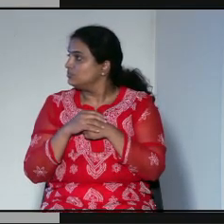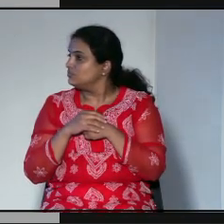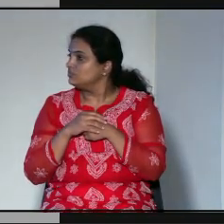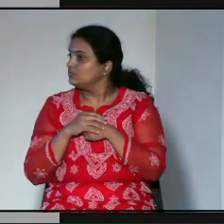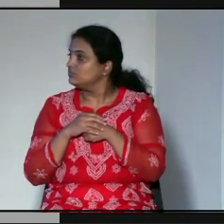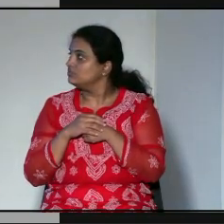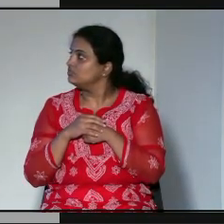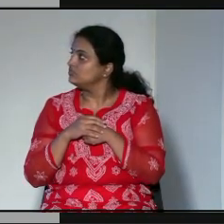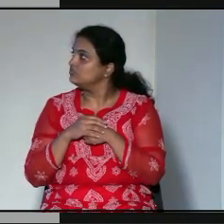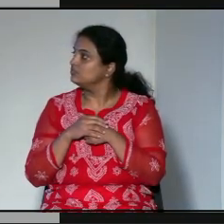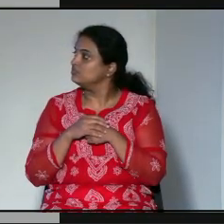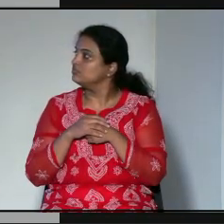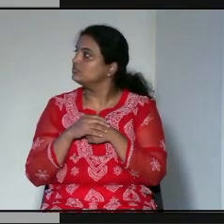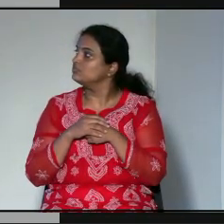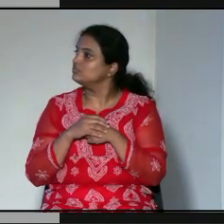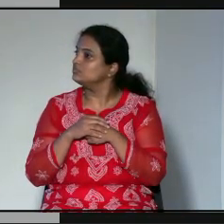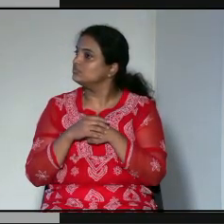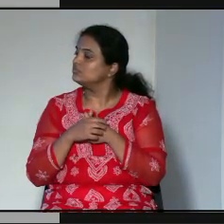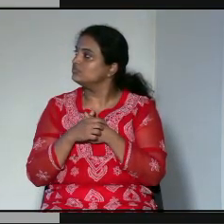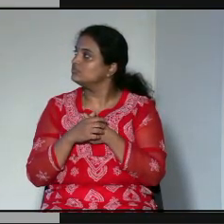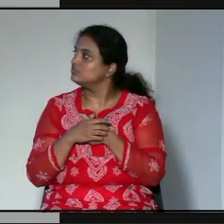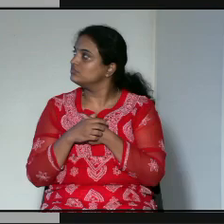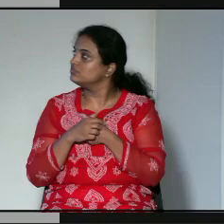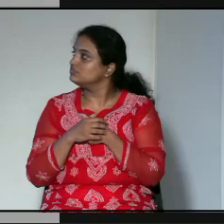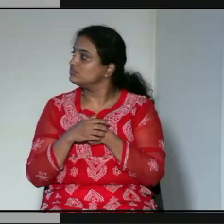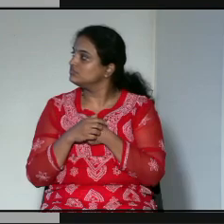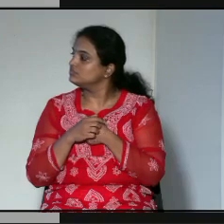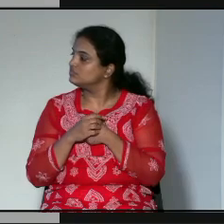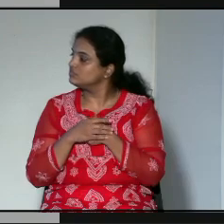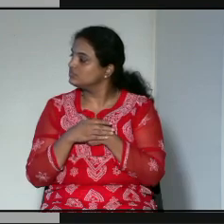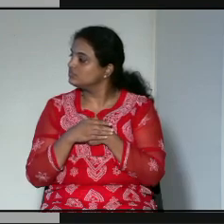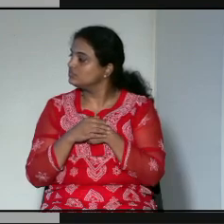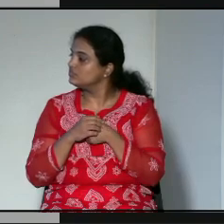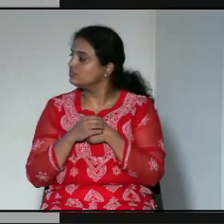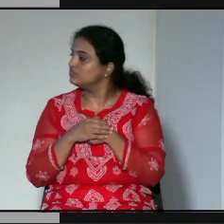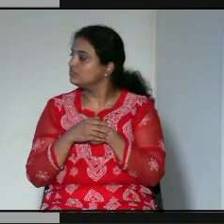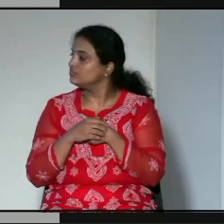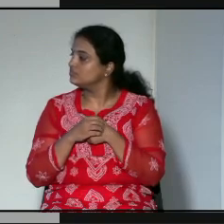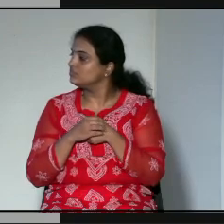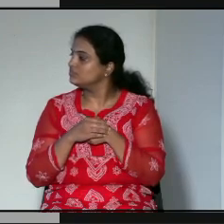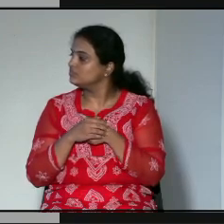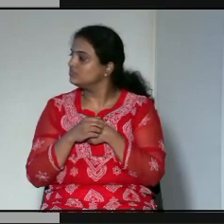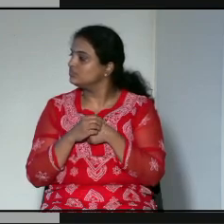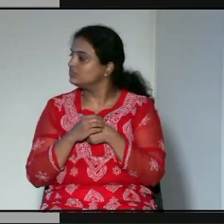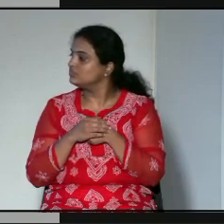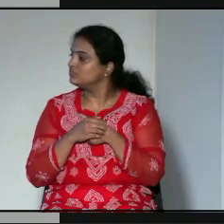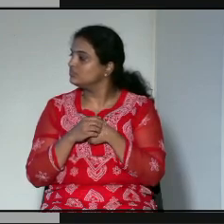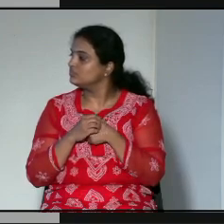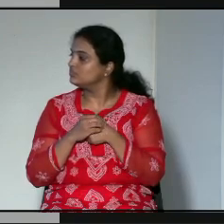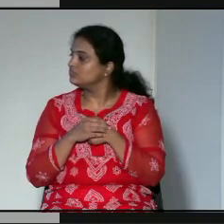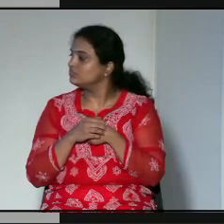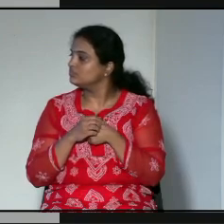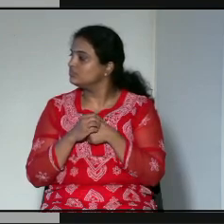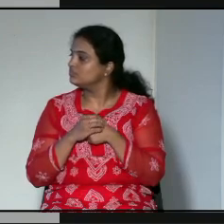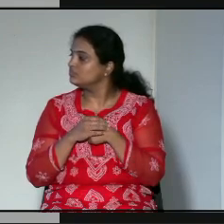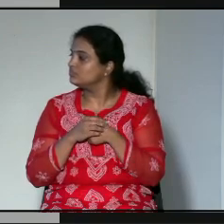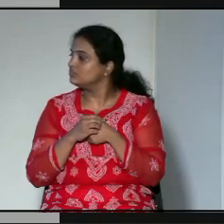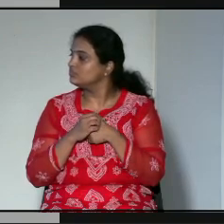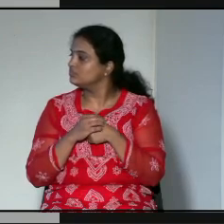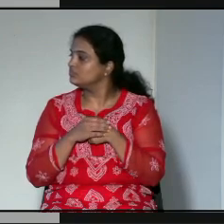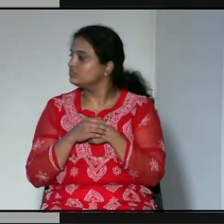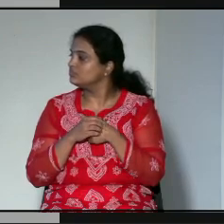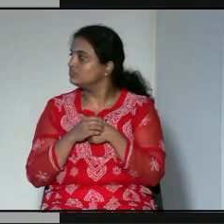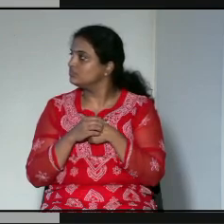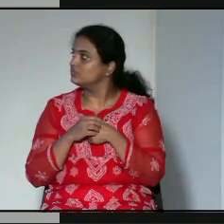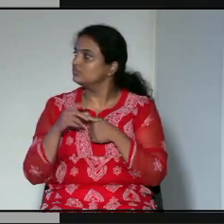identified musician, Amjad Ali Khan, she calls Maestro. And it is in the NGMA Bangalore. Please go and